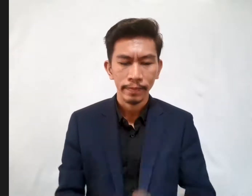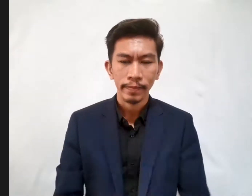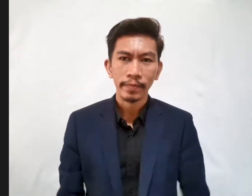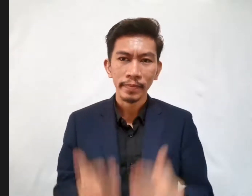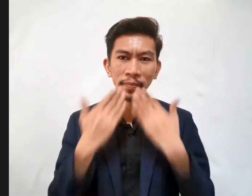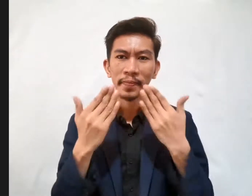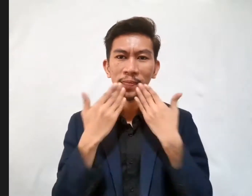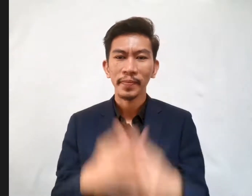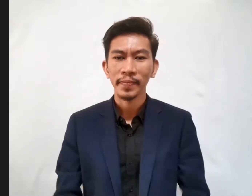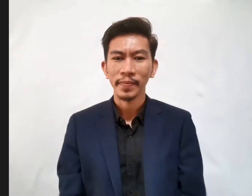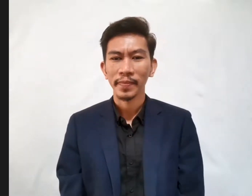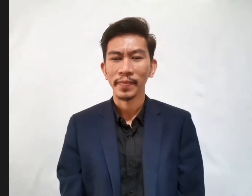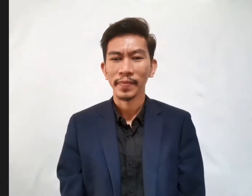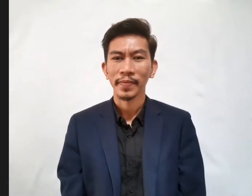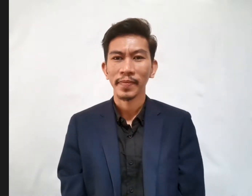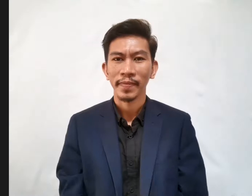Thank you very much,